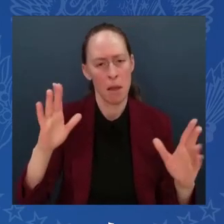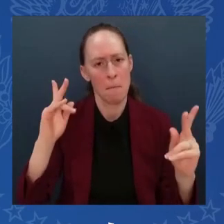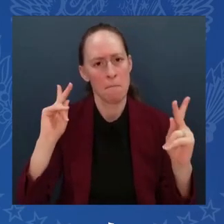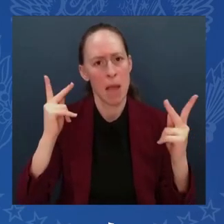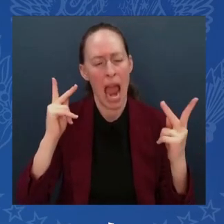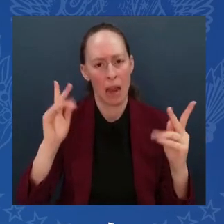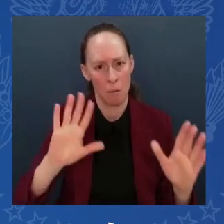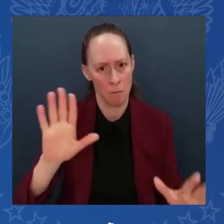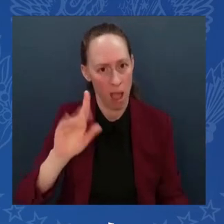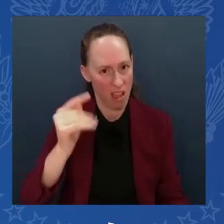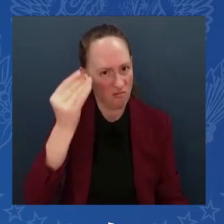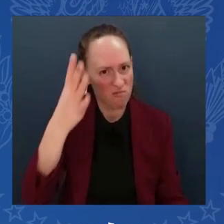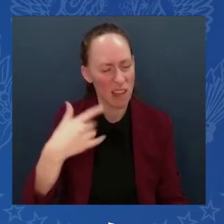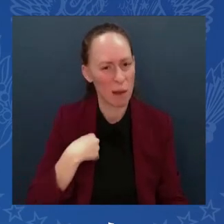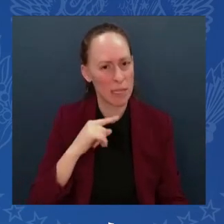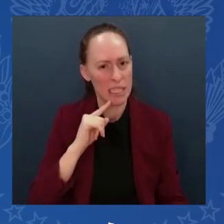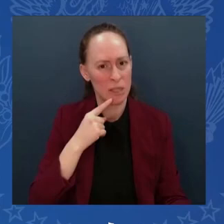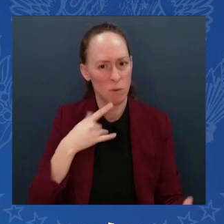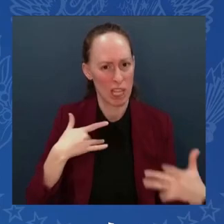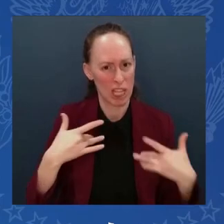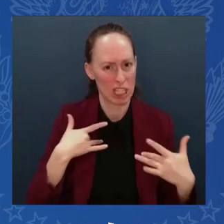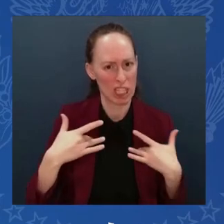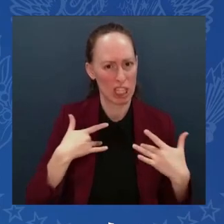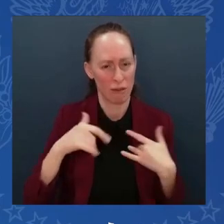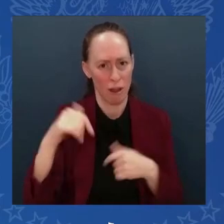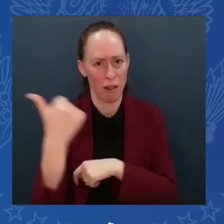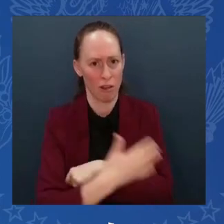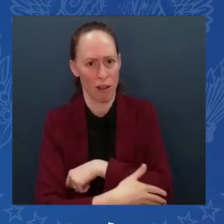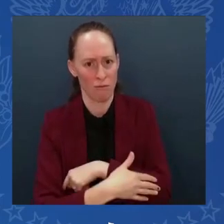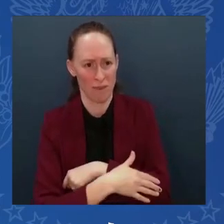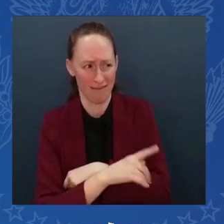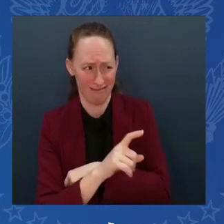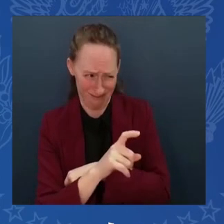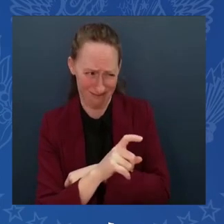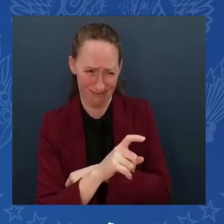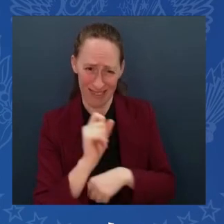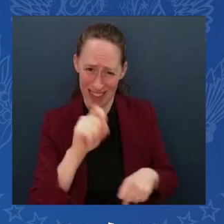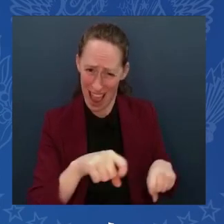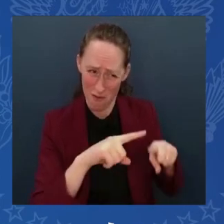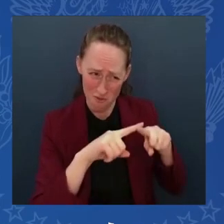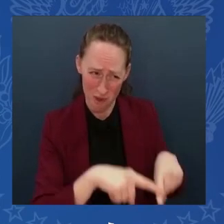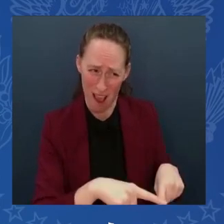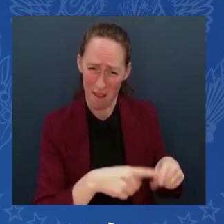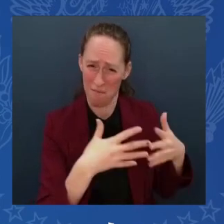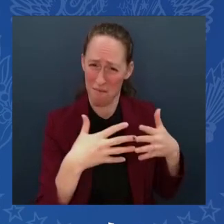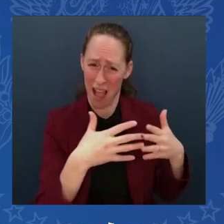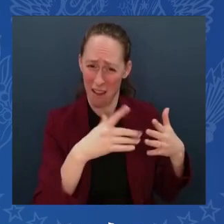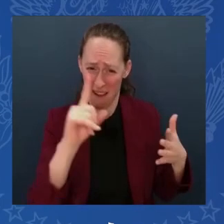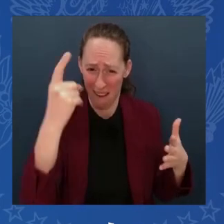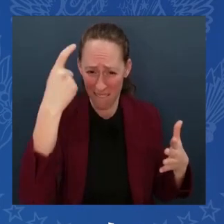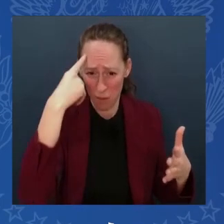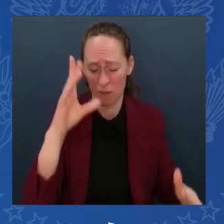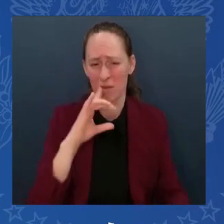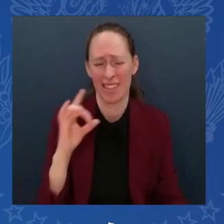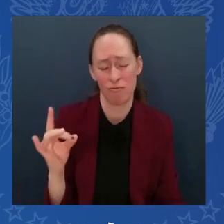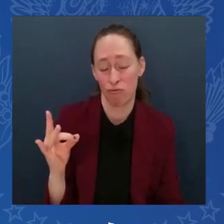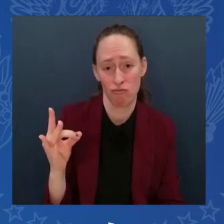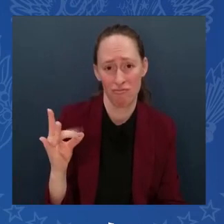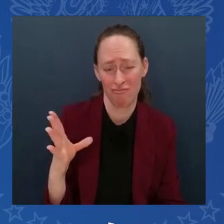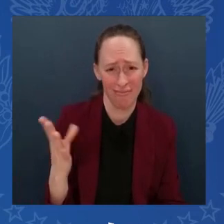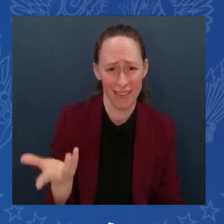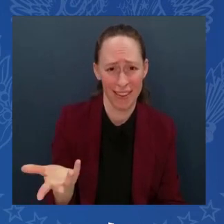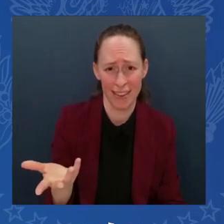reliable ally. This is outrageous. Are you more confident now that you'll get the Ukraine aid given what's happened